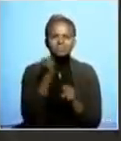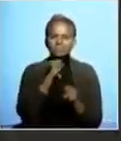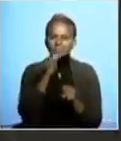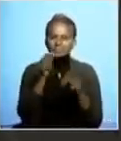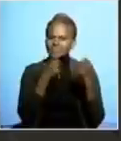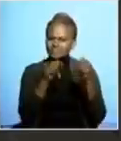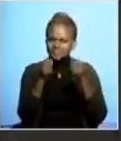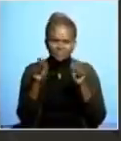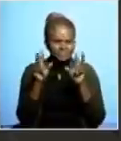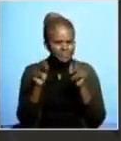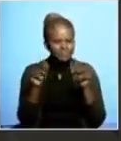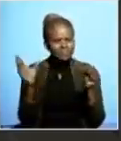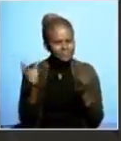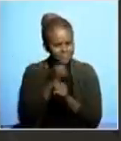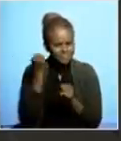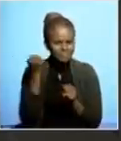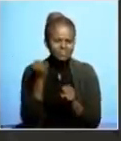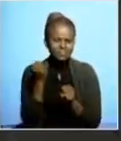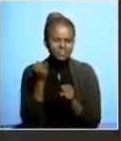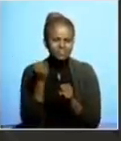no.